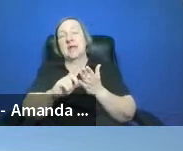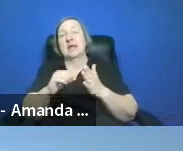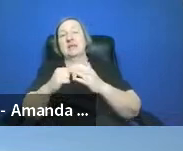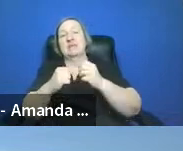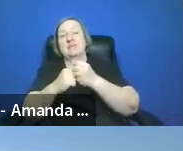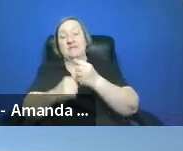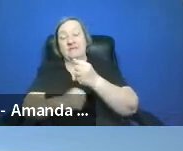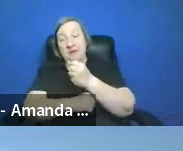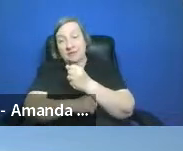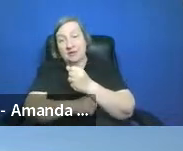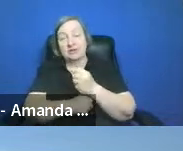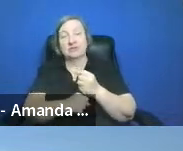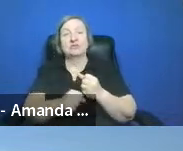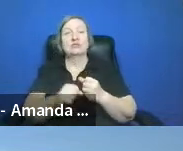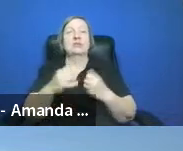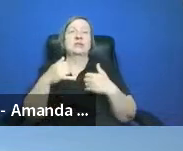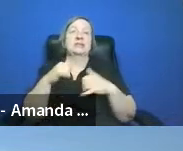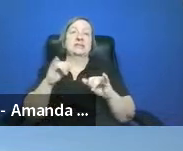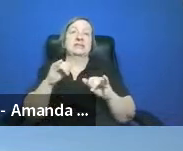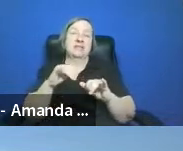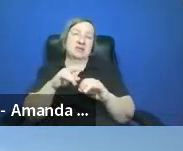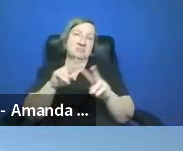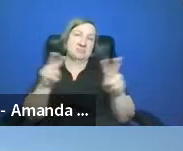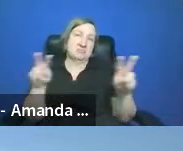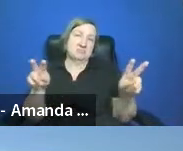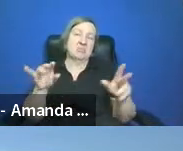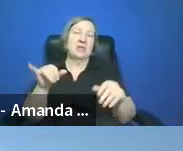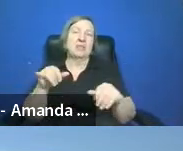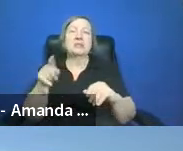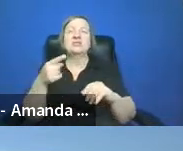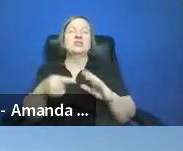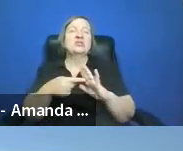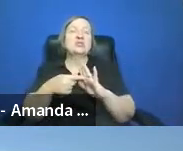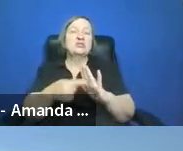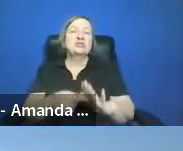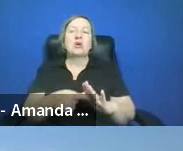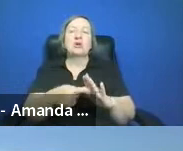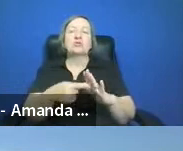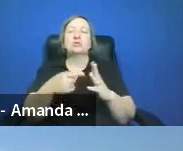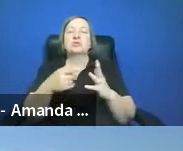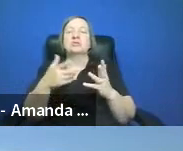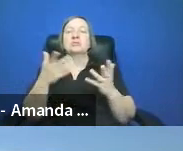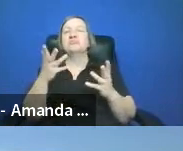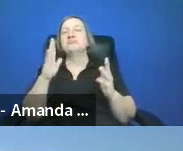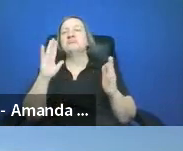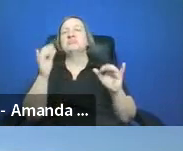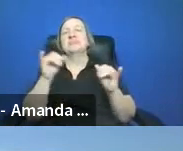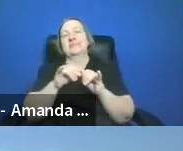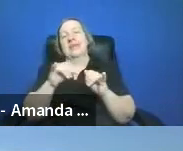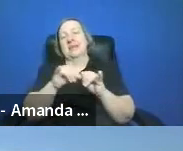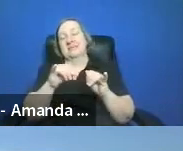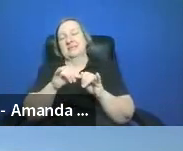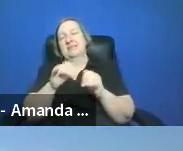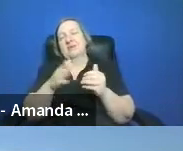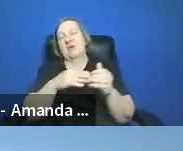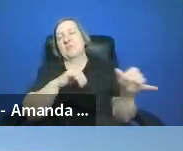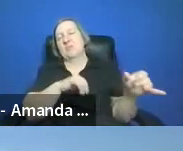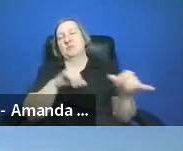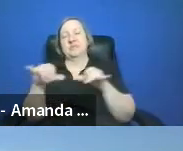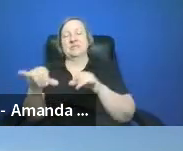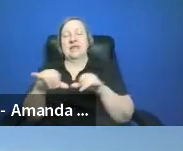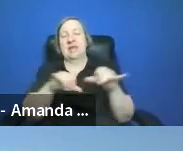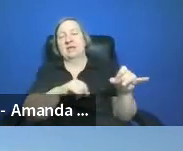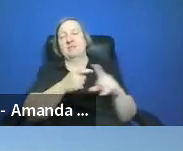and piers is still in front of us. This is just to show kind of a relative comparative size, but pretty similar to distance from